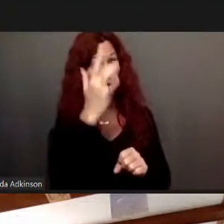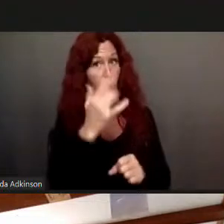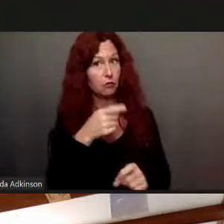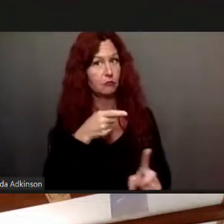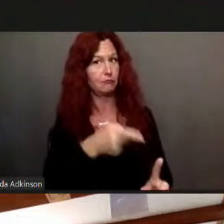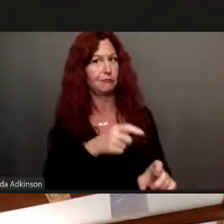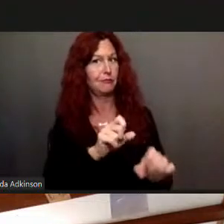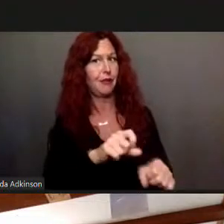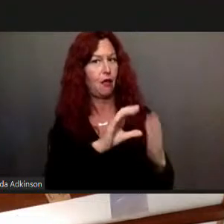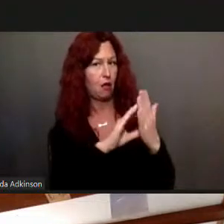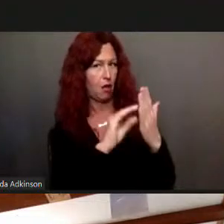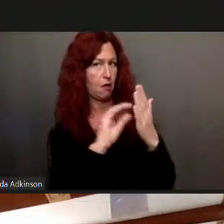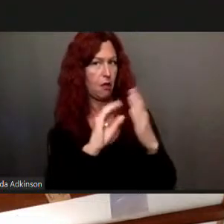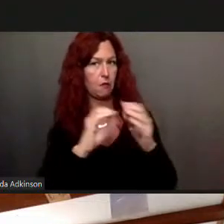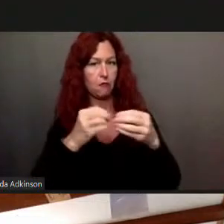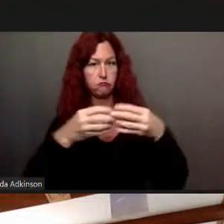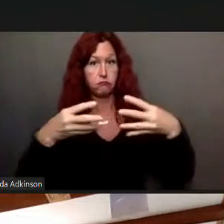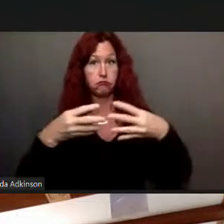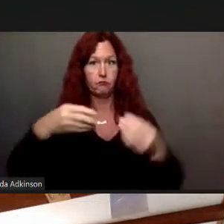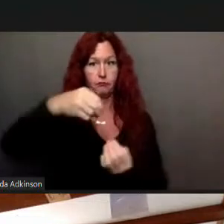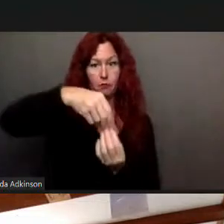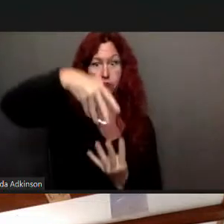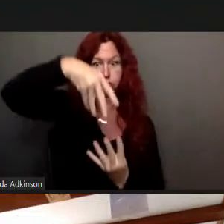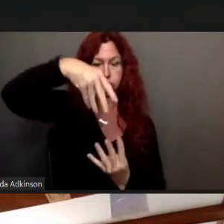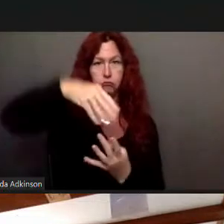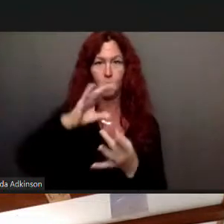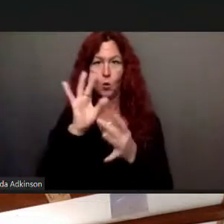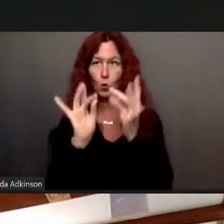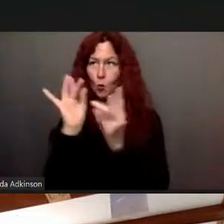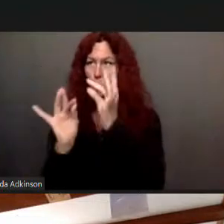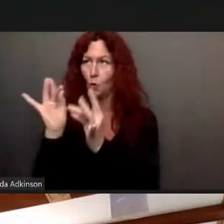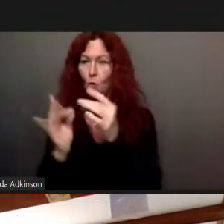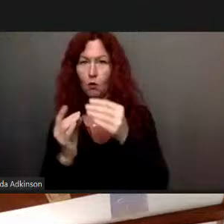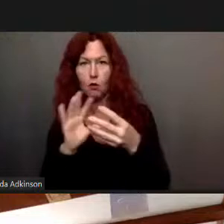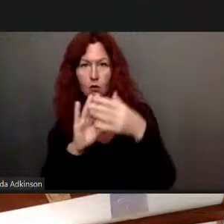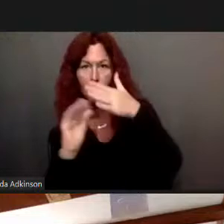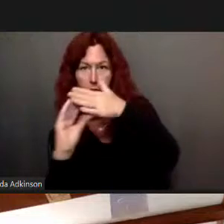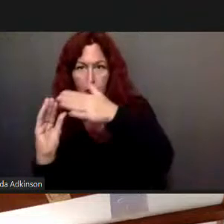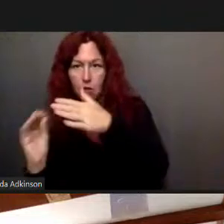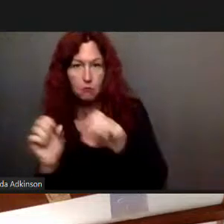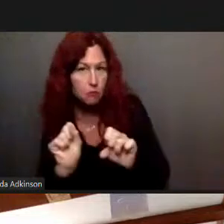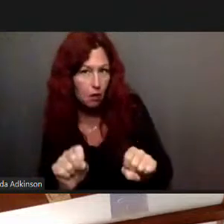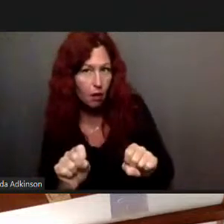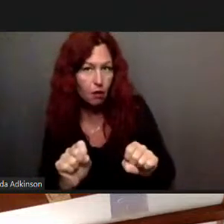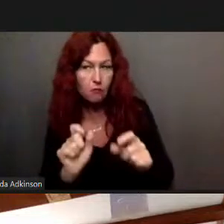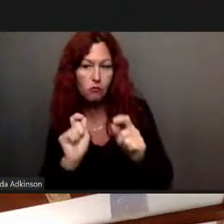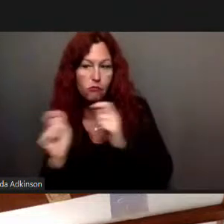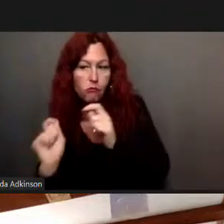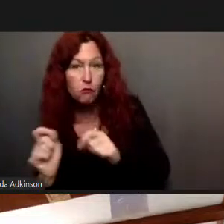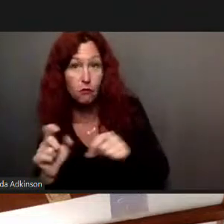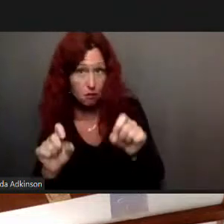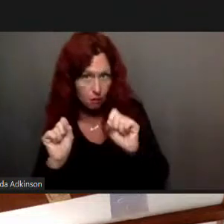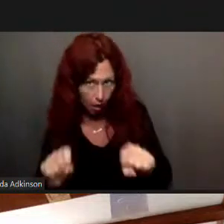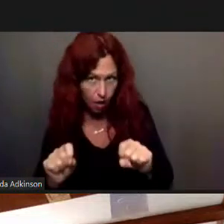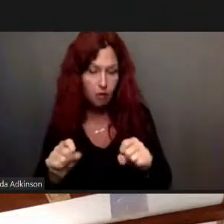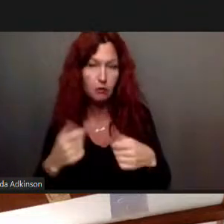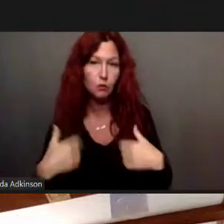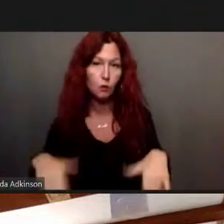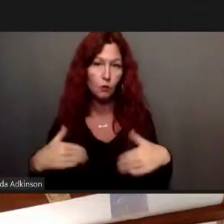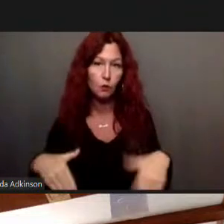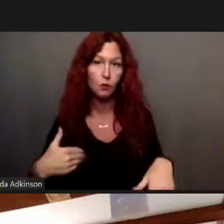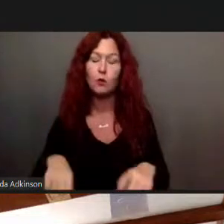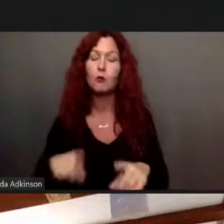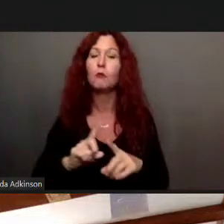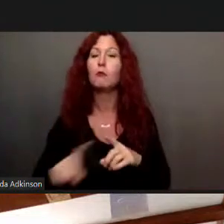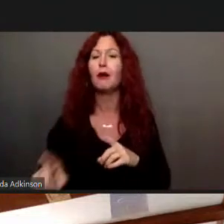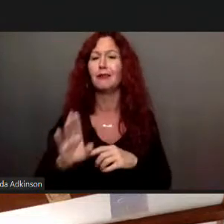most of the mutations that happen do not matter. And in fact, the only set of mutations that seems to